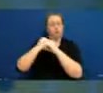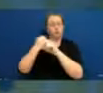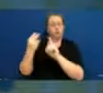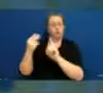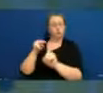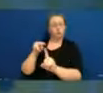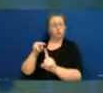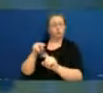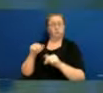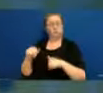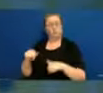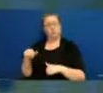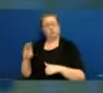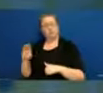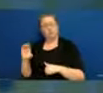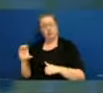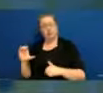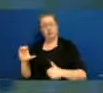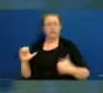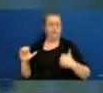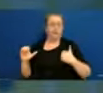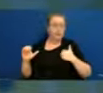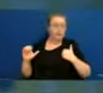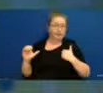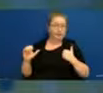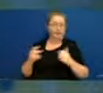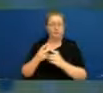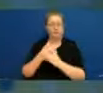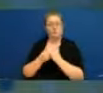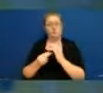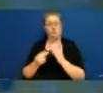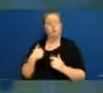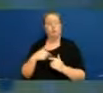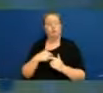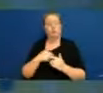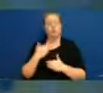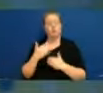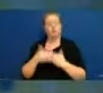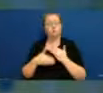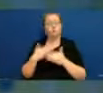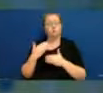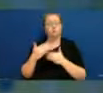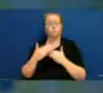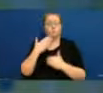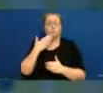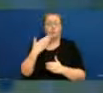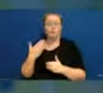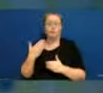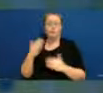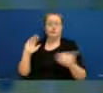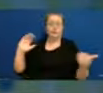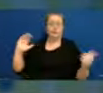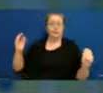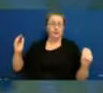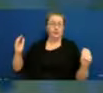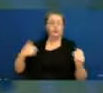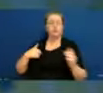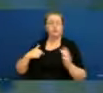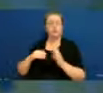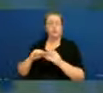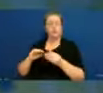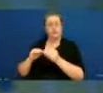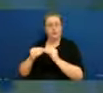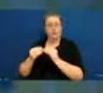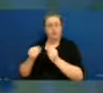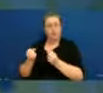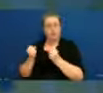From an international perspective, here in BC and in Canada, we continue to do relatively well, both in our case rates